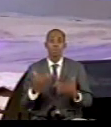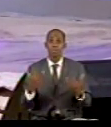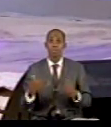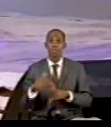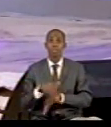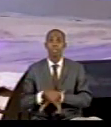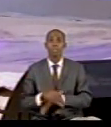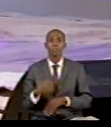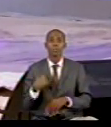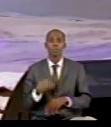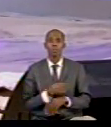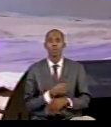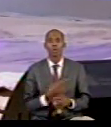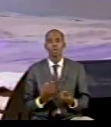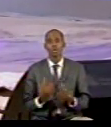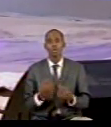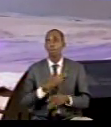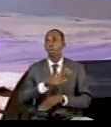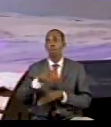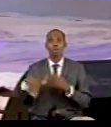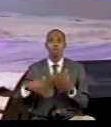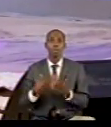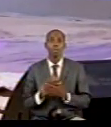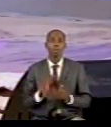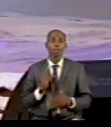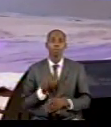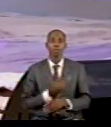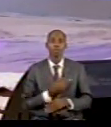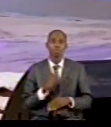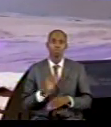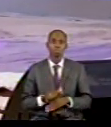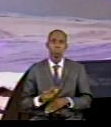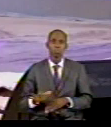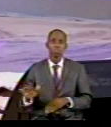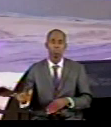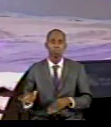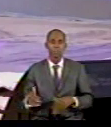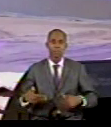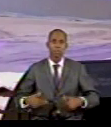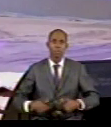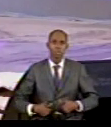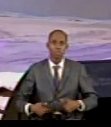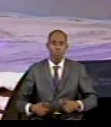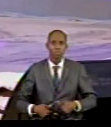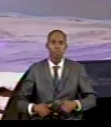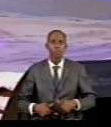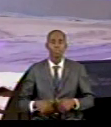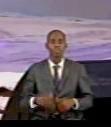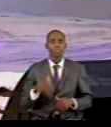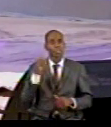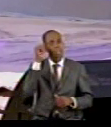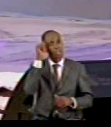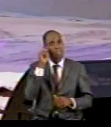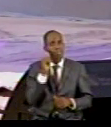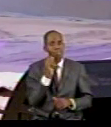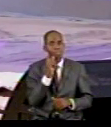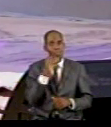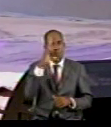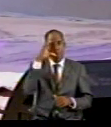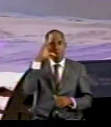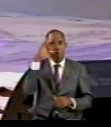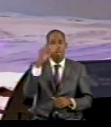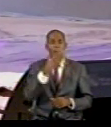Tonight we come, all of us, children, youths, adults, men and